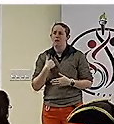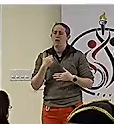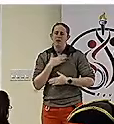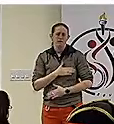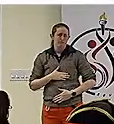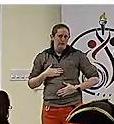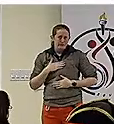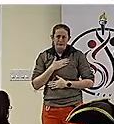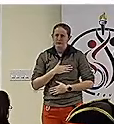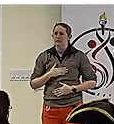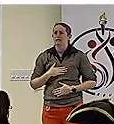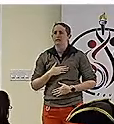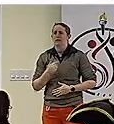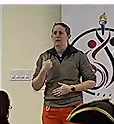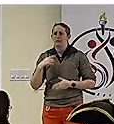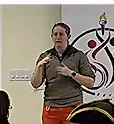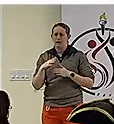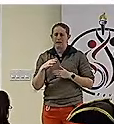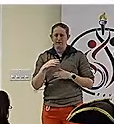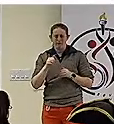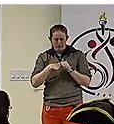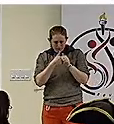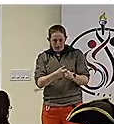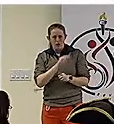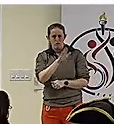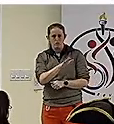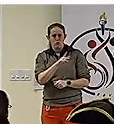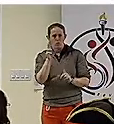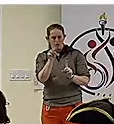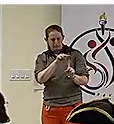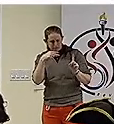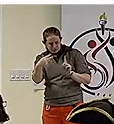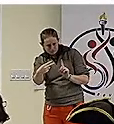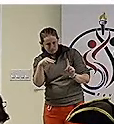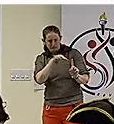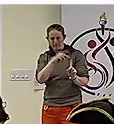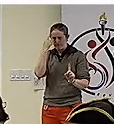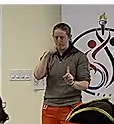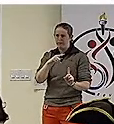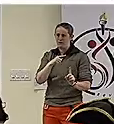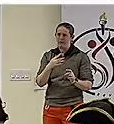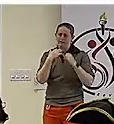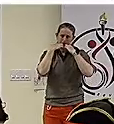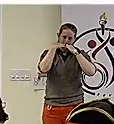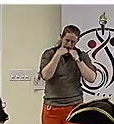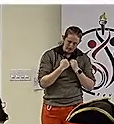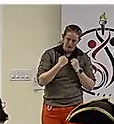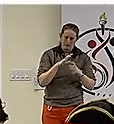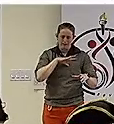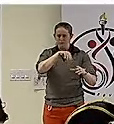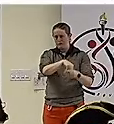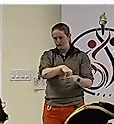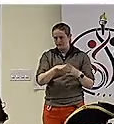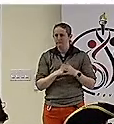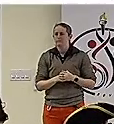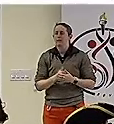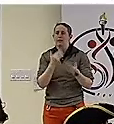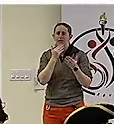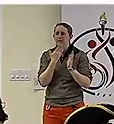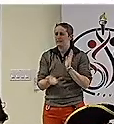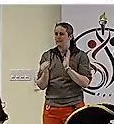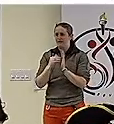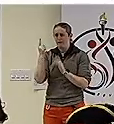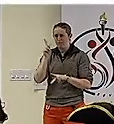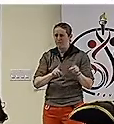of values, dignity, and inclusion. Thank you again to all who celebrate these milestones for communities